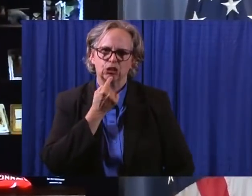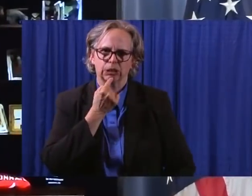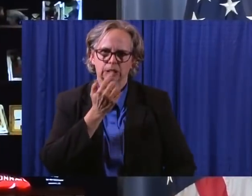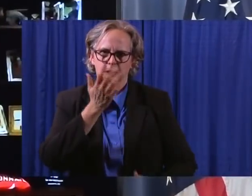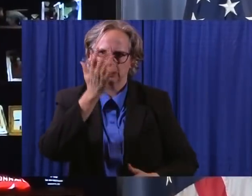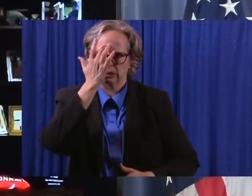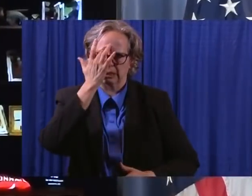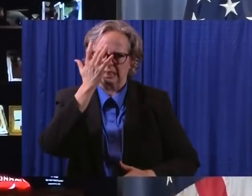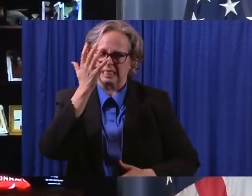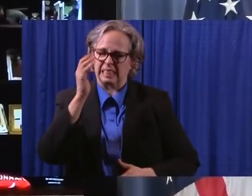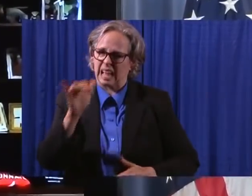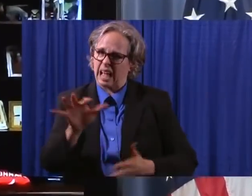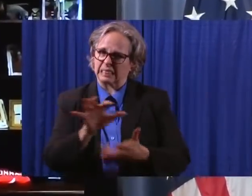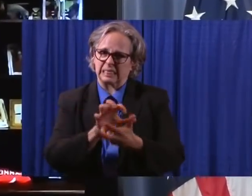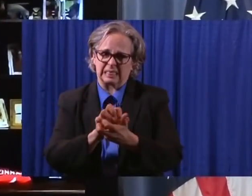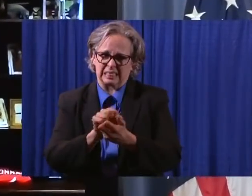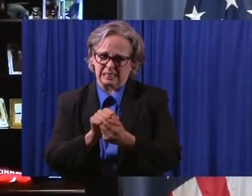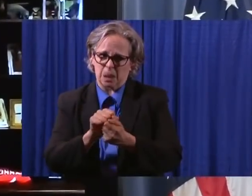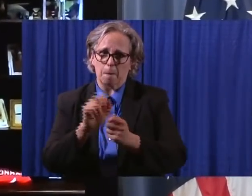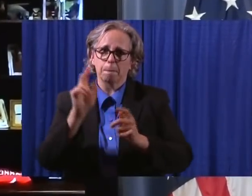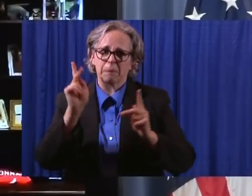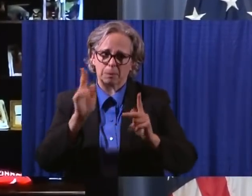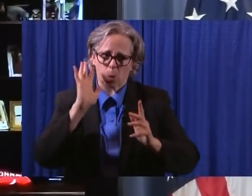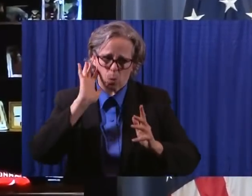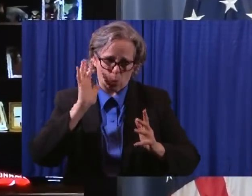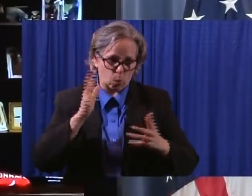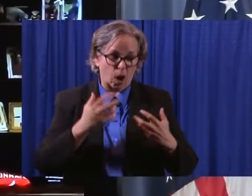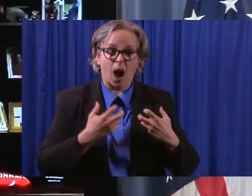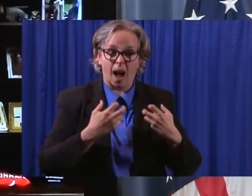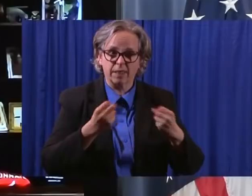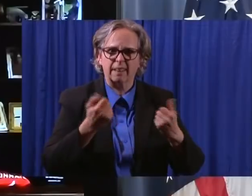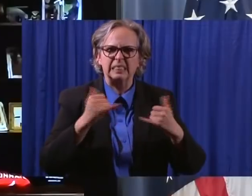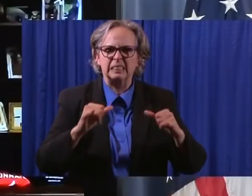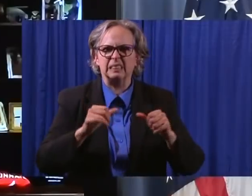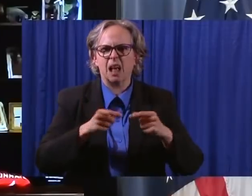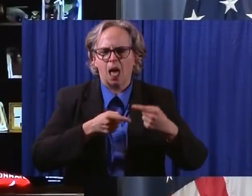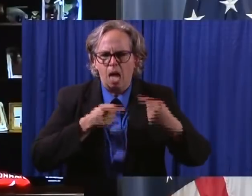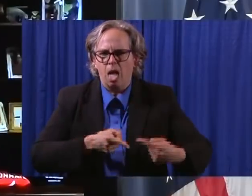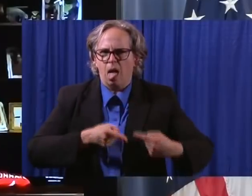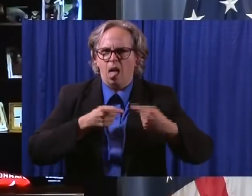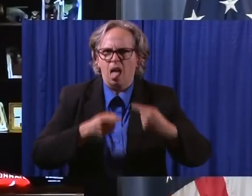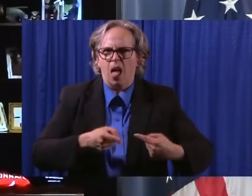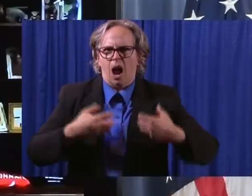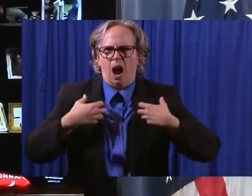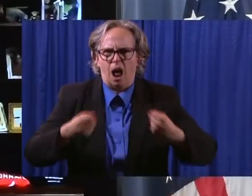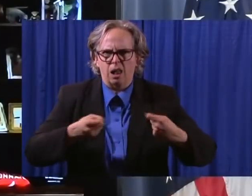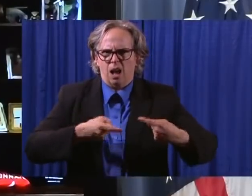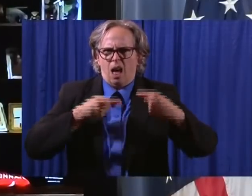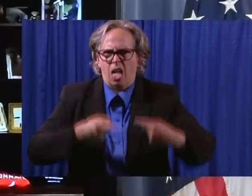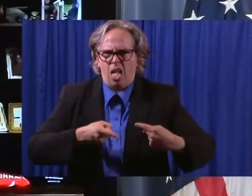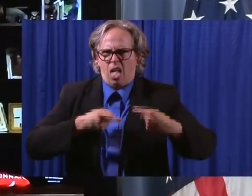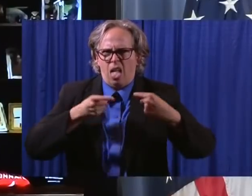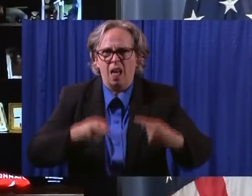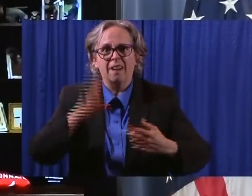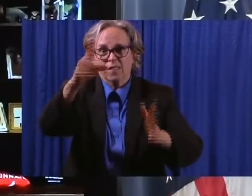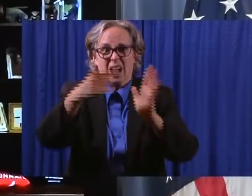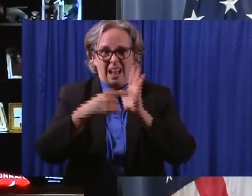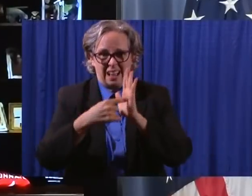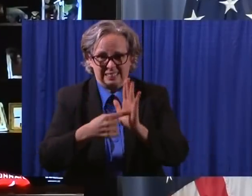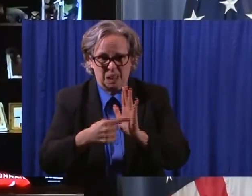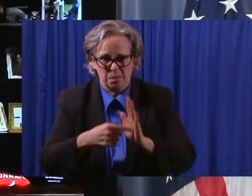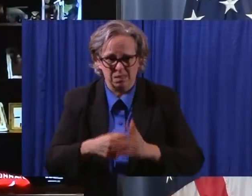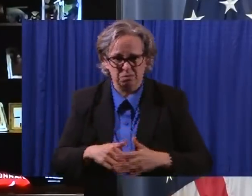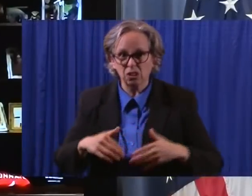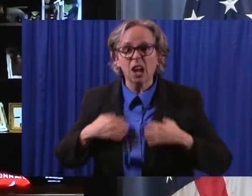recovered from it actually have some ongoing problems. Some patients who recover from the disease still lose 20, 30%